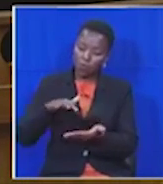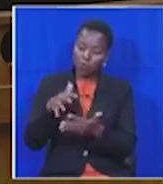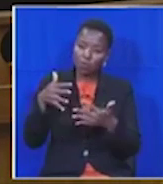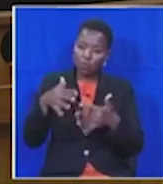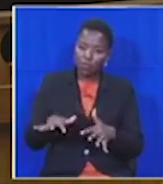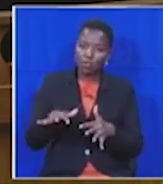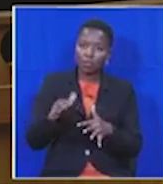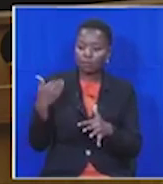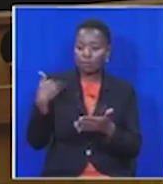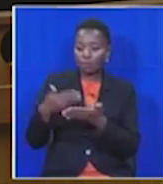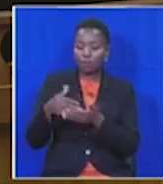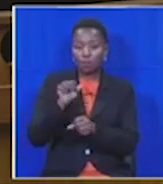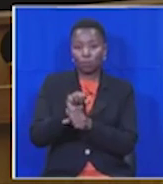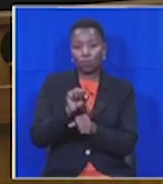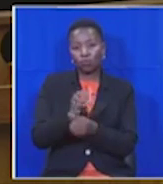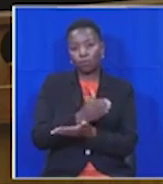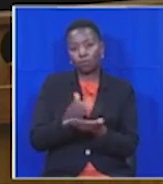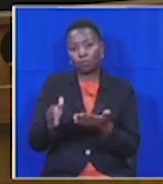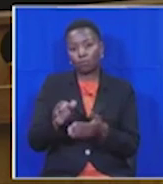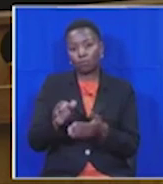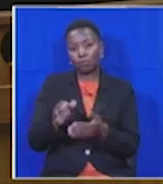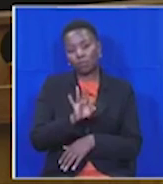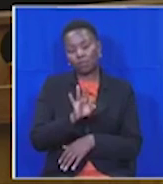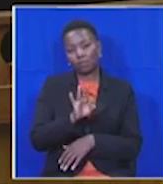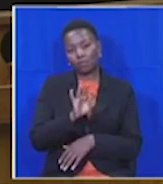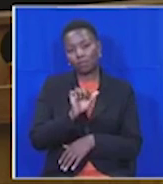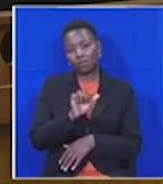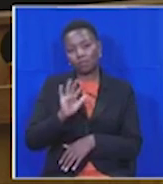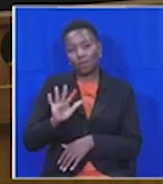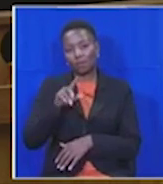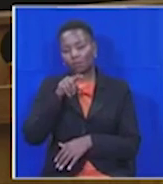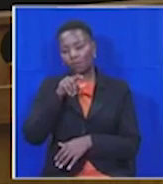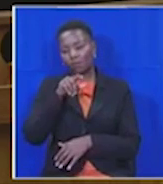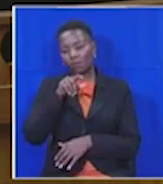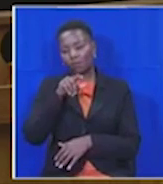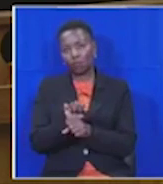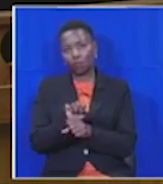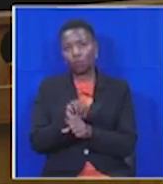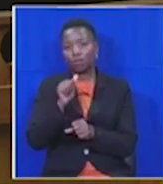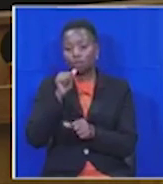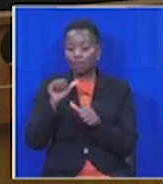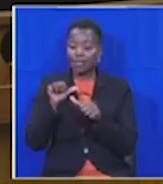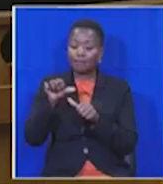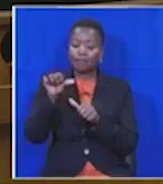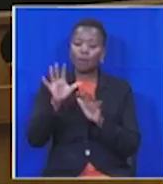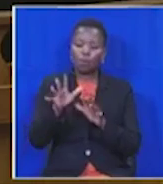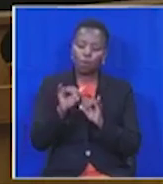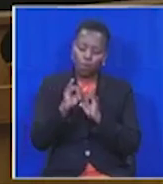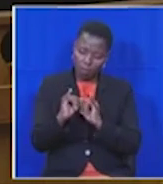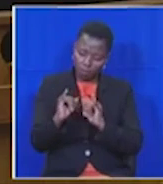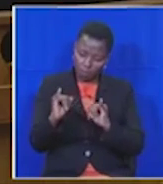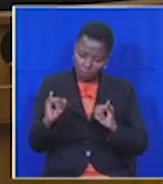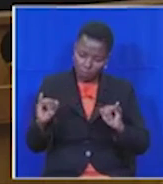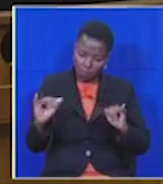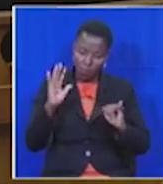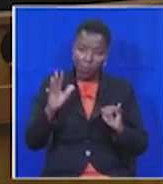350,000 jobs in the first 3 months of this year alone. And one thing is certain, these trends will get much, much worse if our